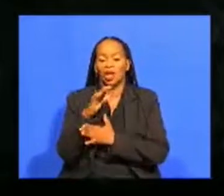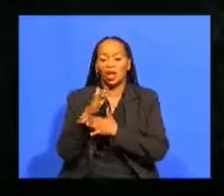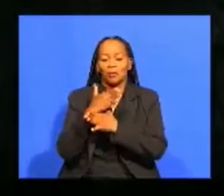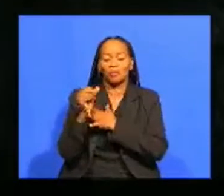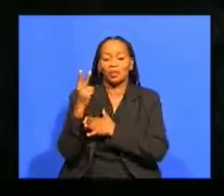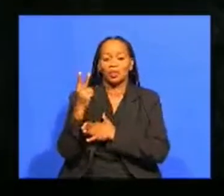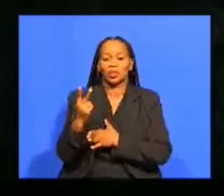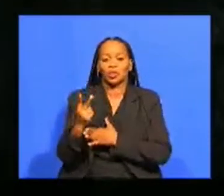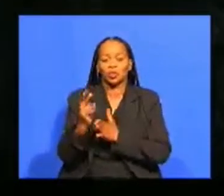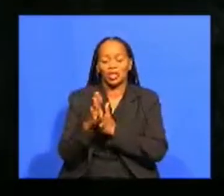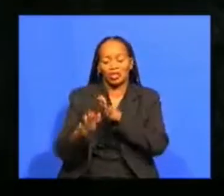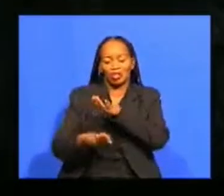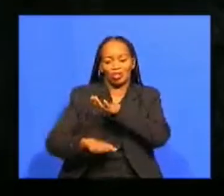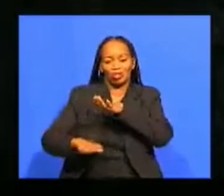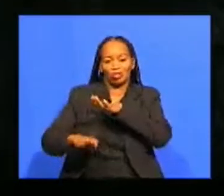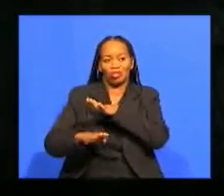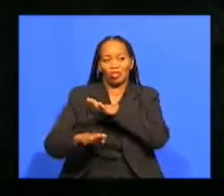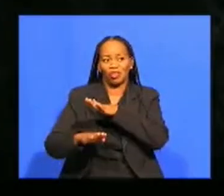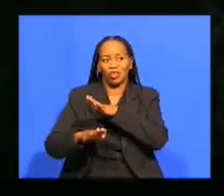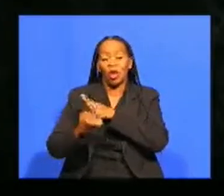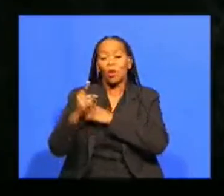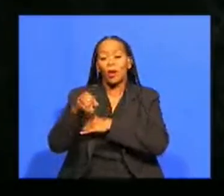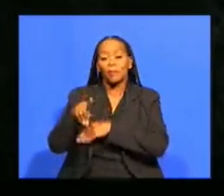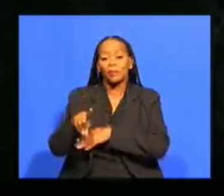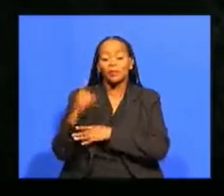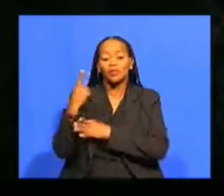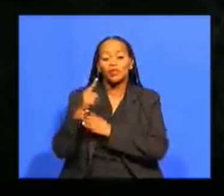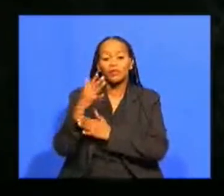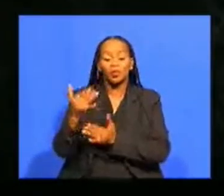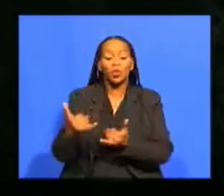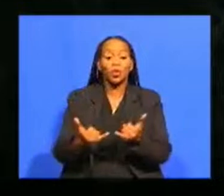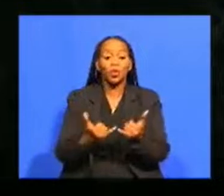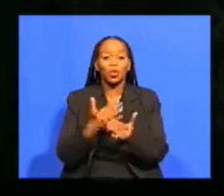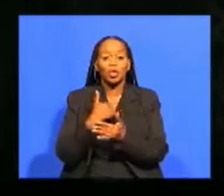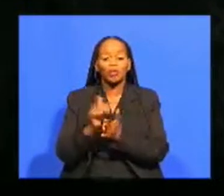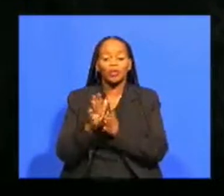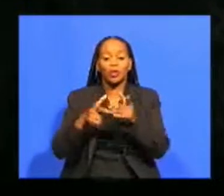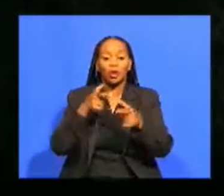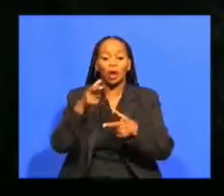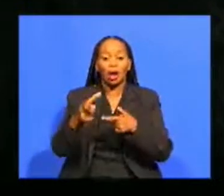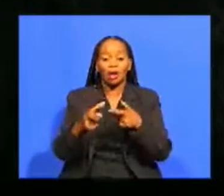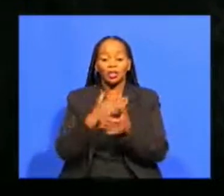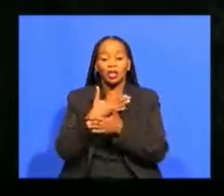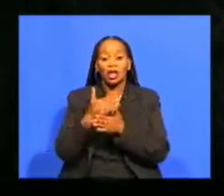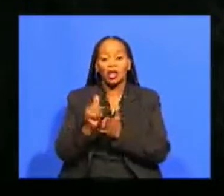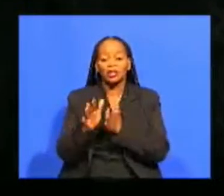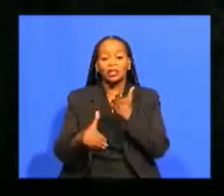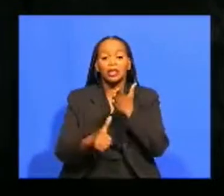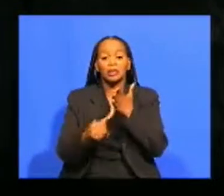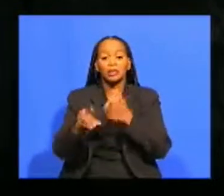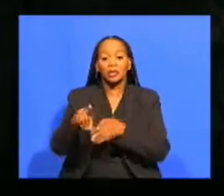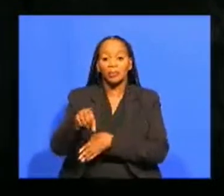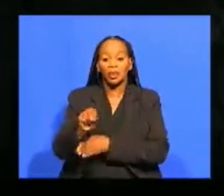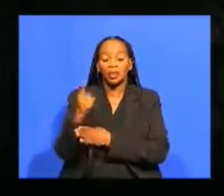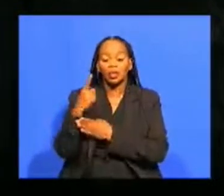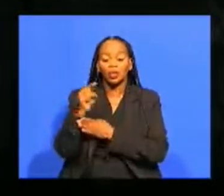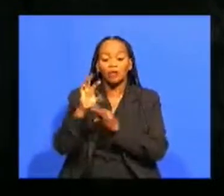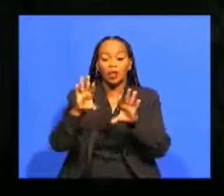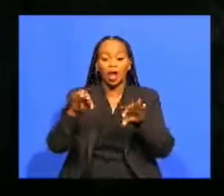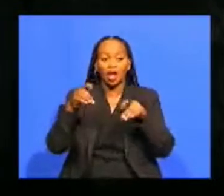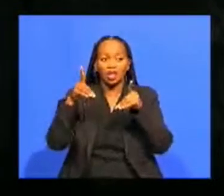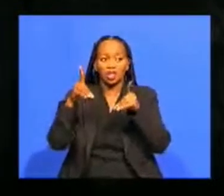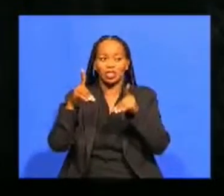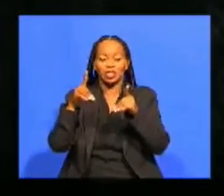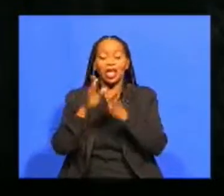the junior. One permanent secretary for youth and the other permanent secretary for agriculture, and he's the deputy PS for education.